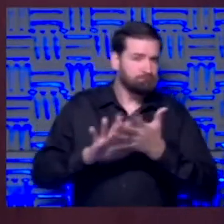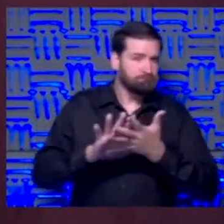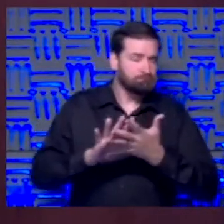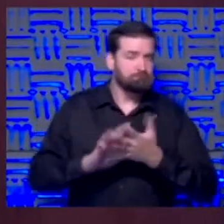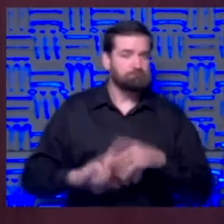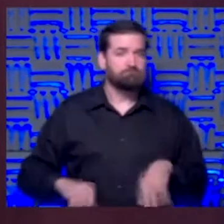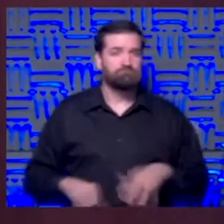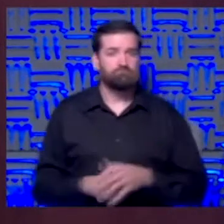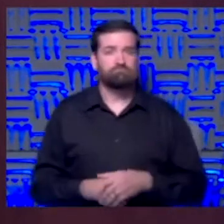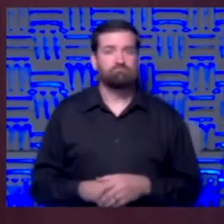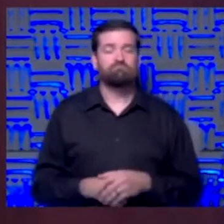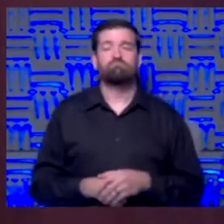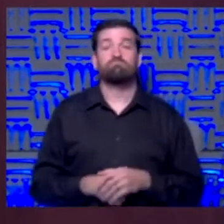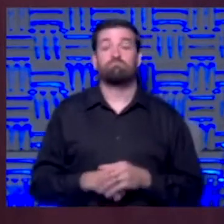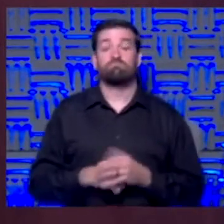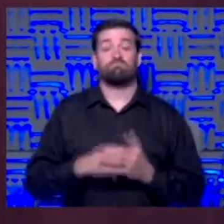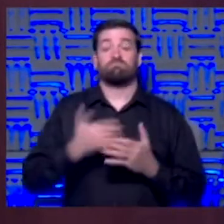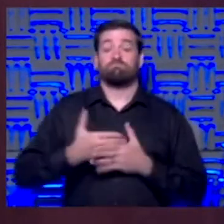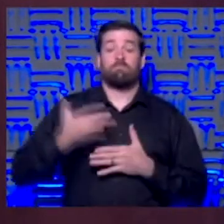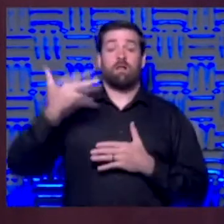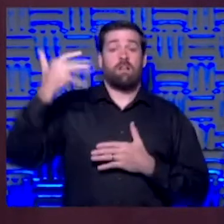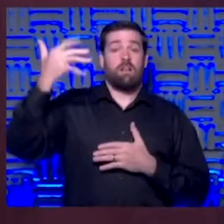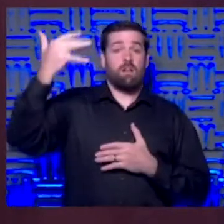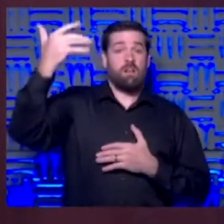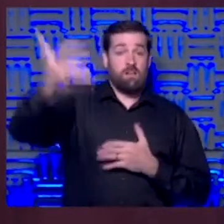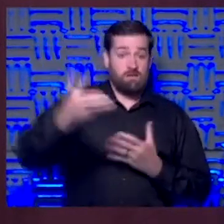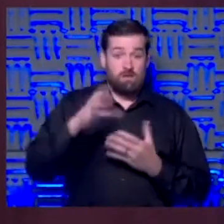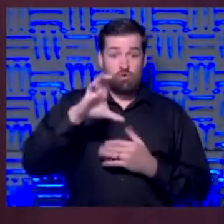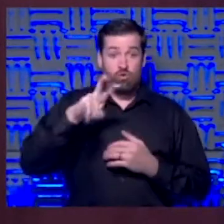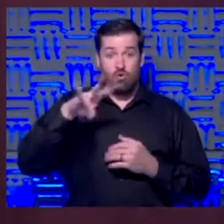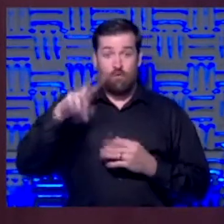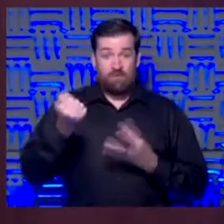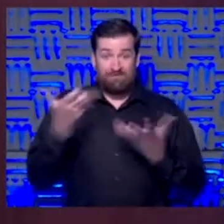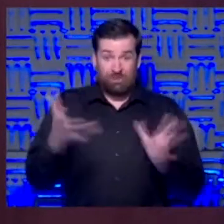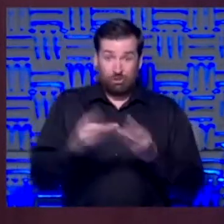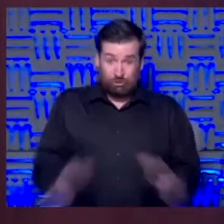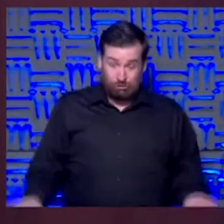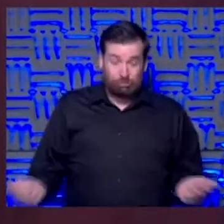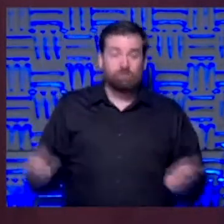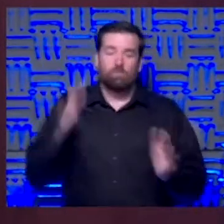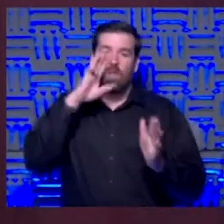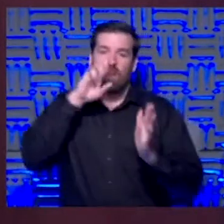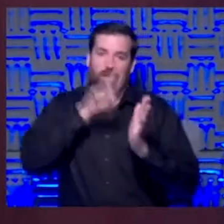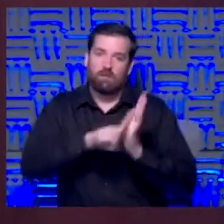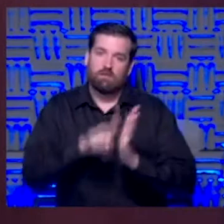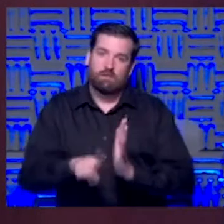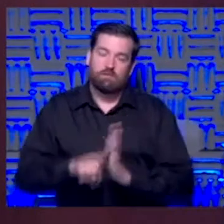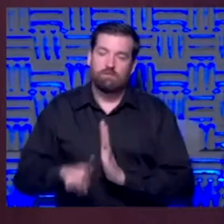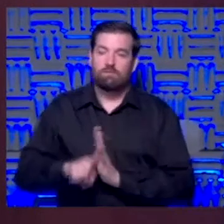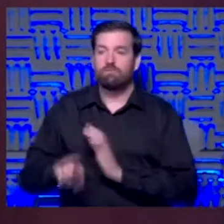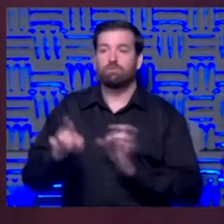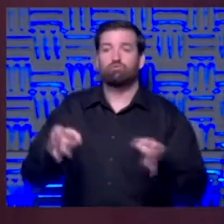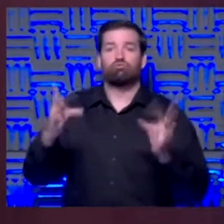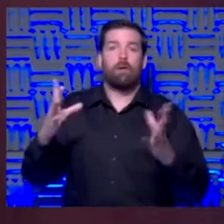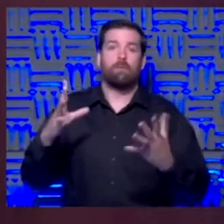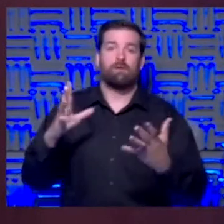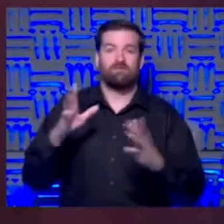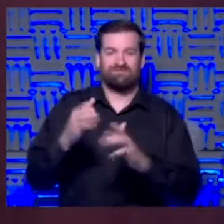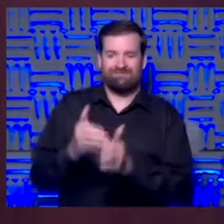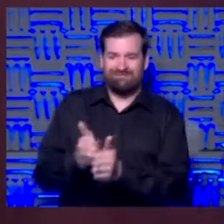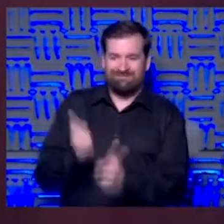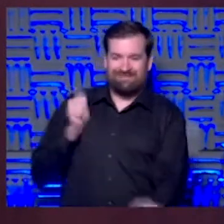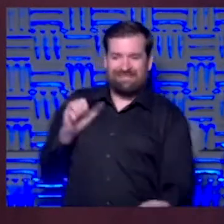to be something that's looked at long after COVID's gone. The trauma data numbers that we have here lag by 60 days. Our trauma